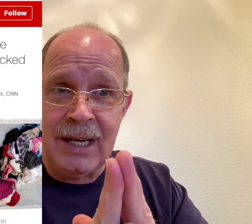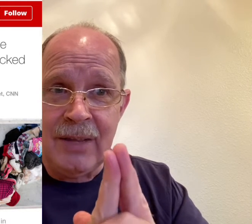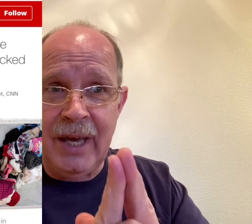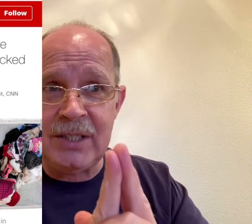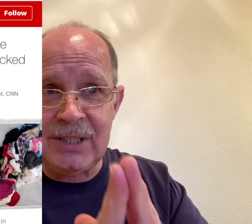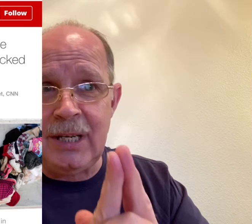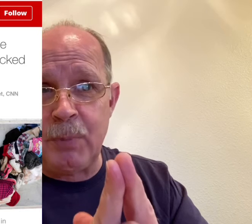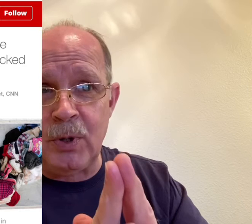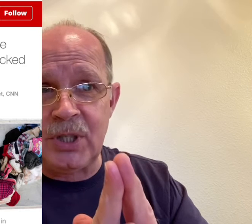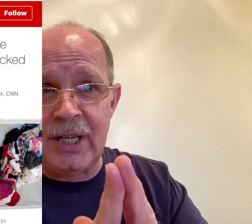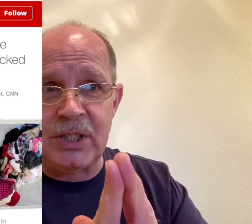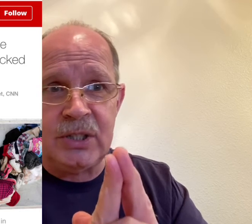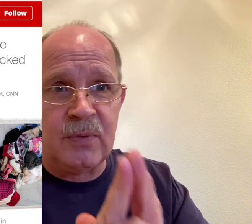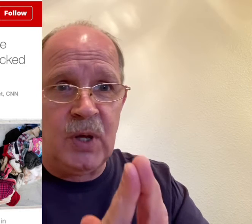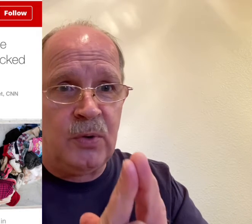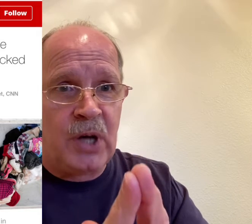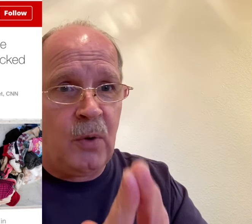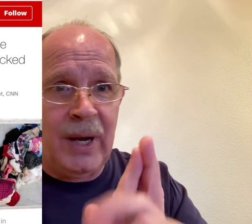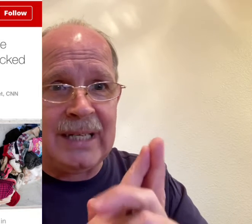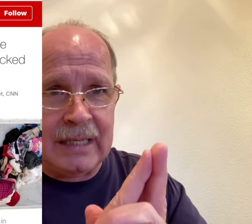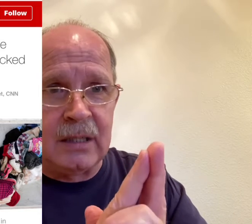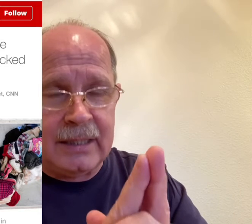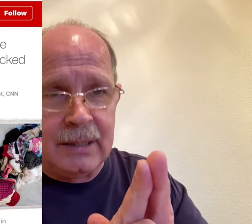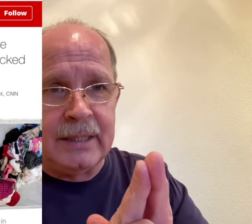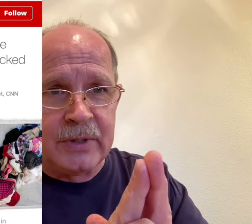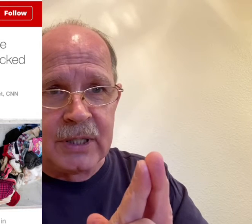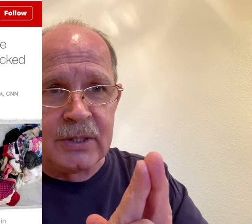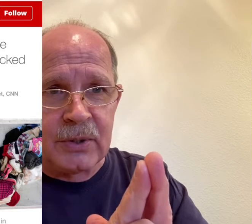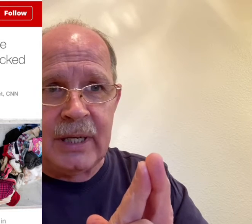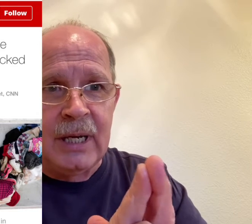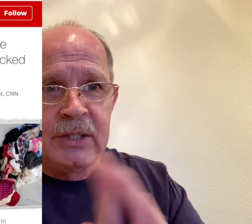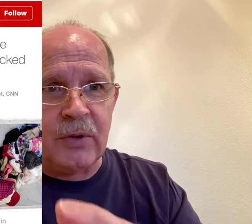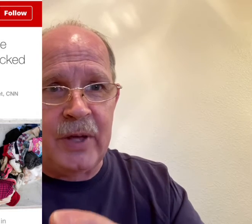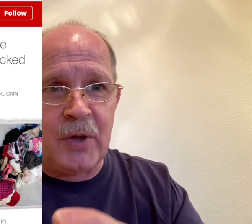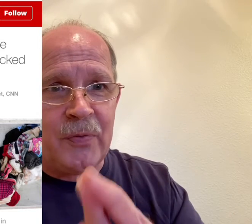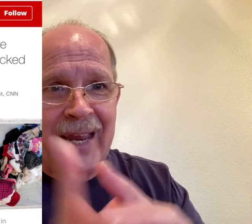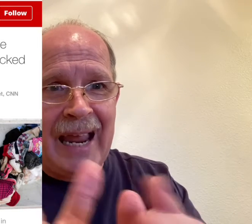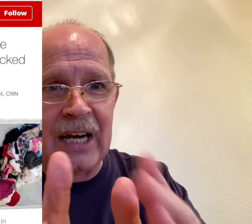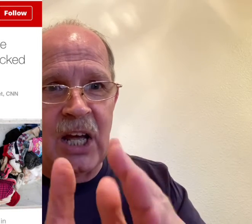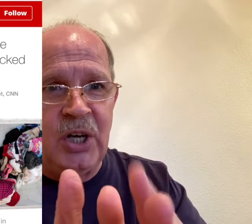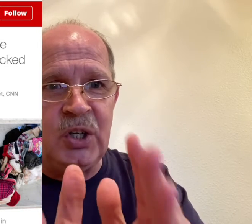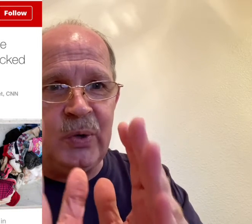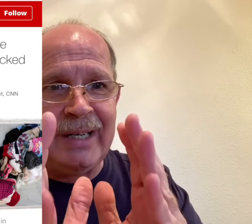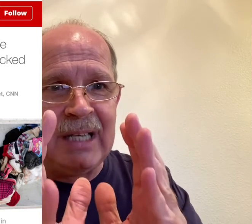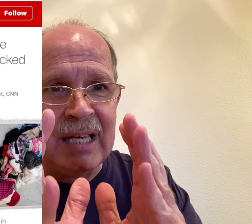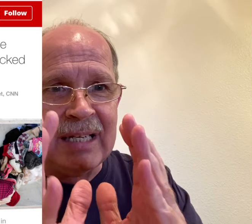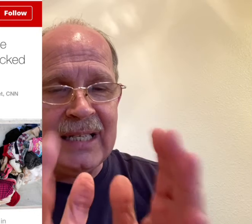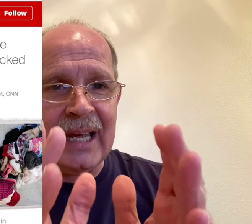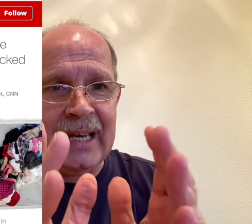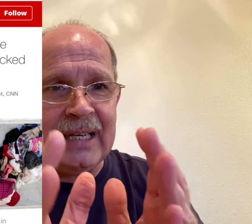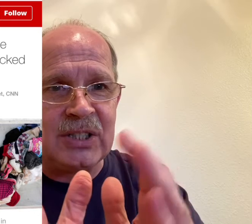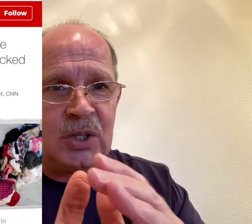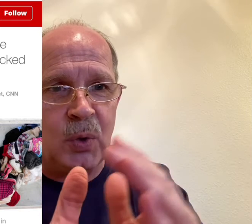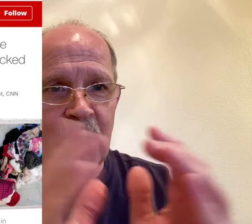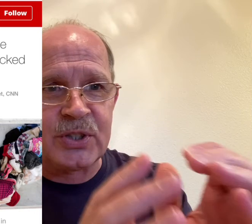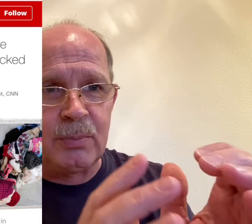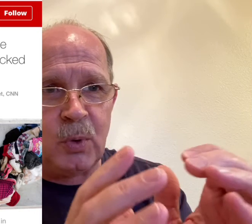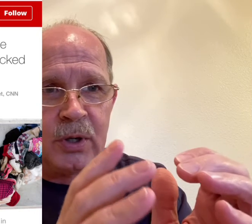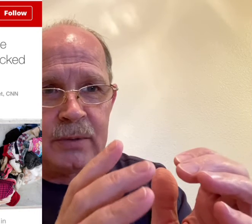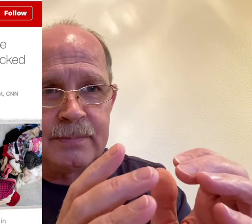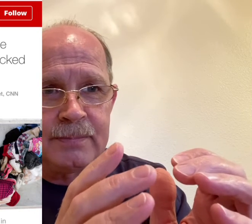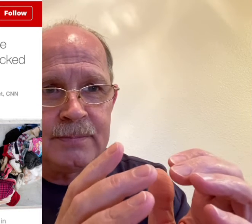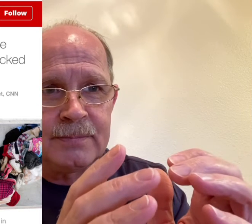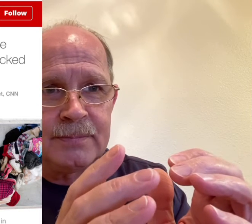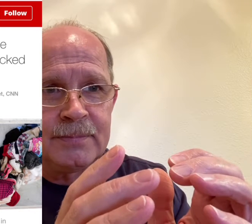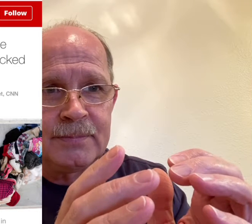understand that is deportations of those already illegally in the country. So they thought they had 100 days to cross the